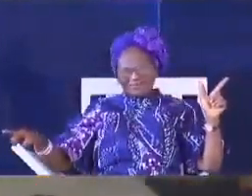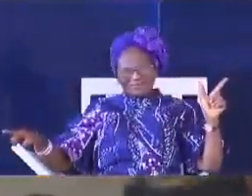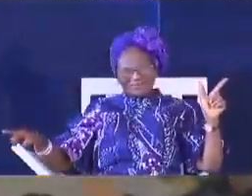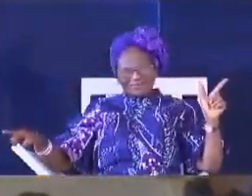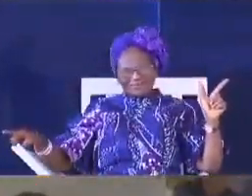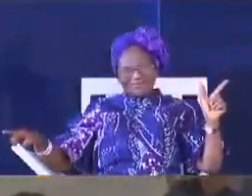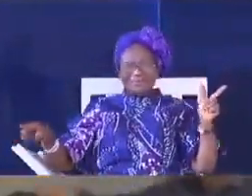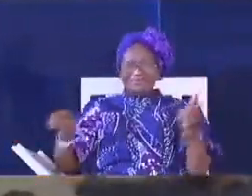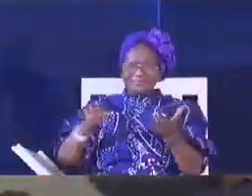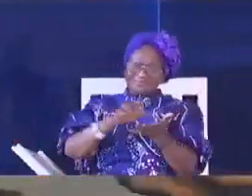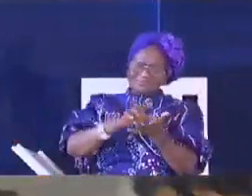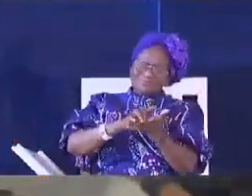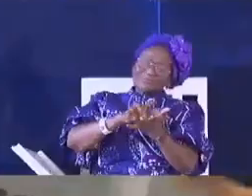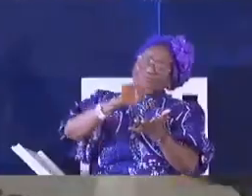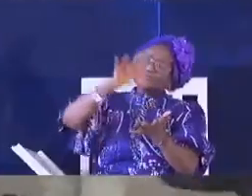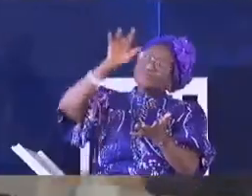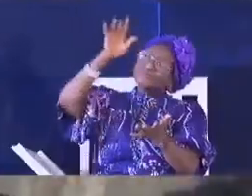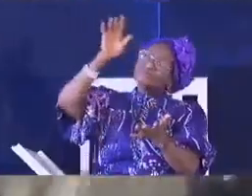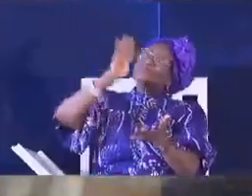Glory be to God.